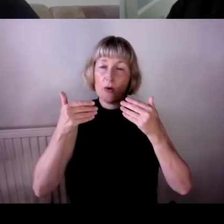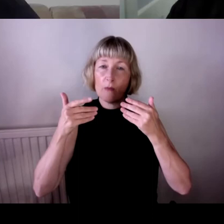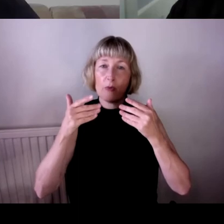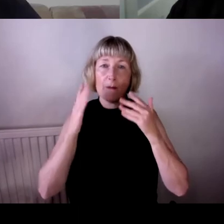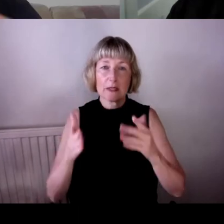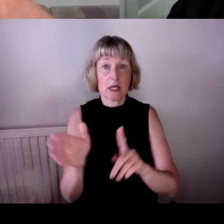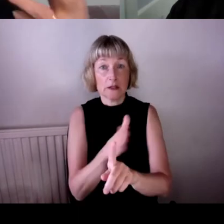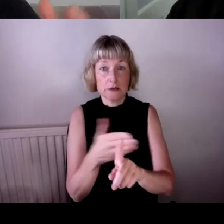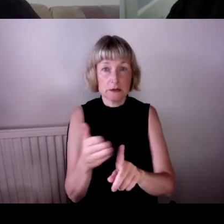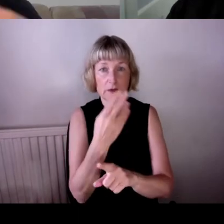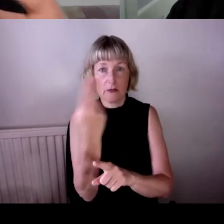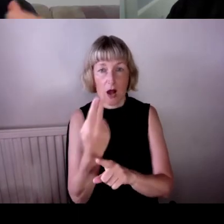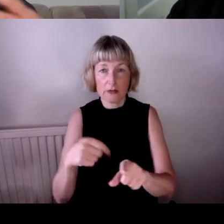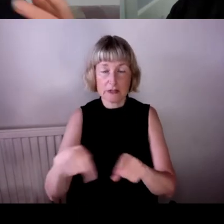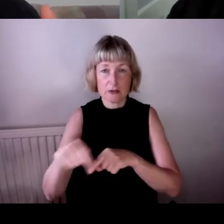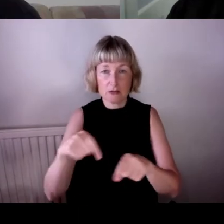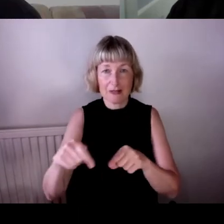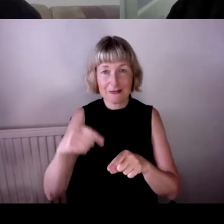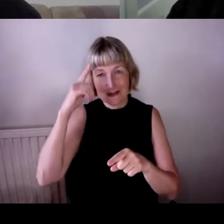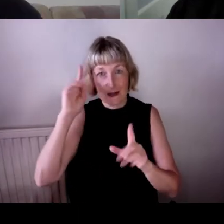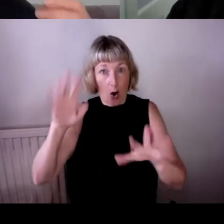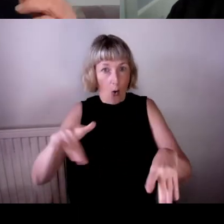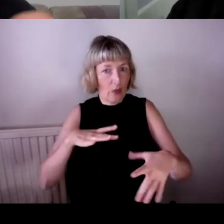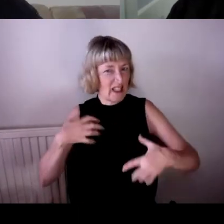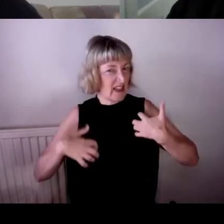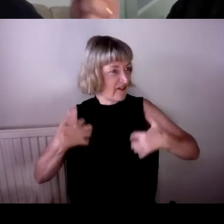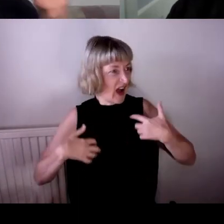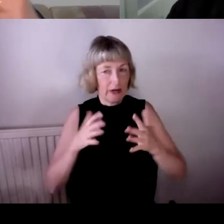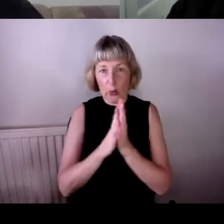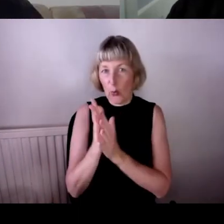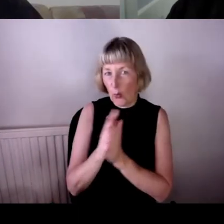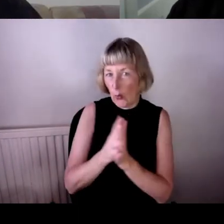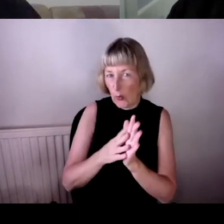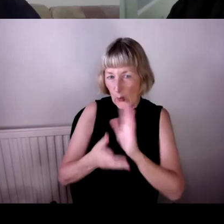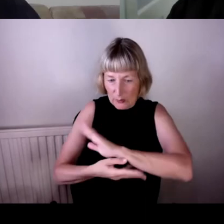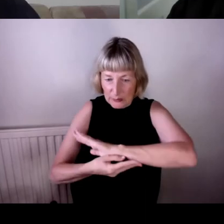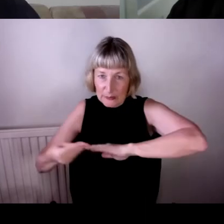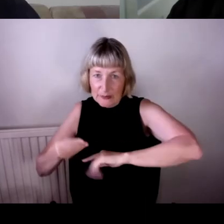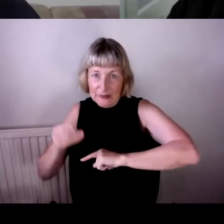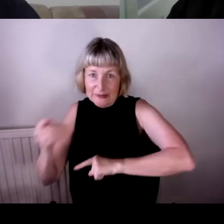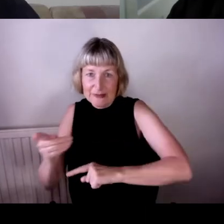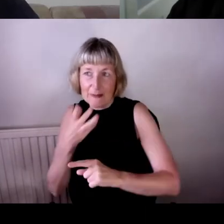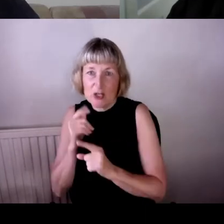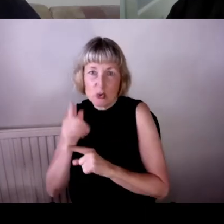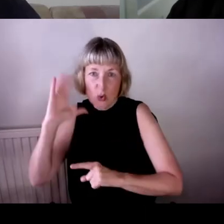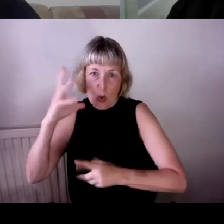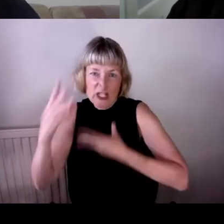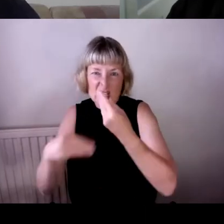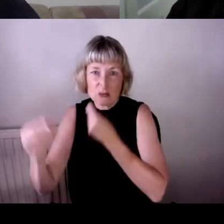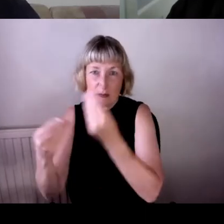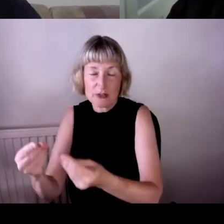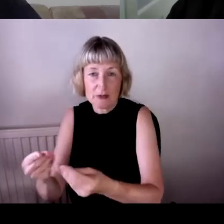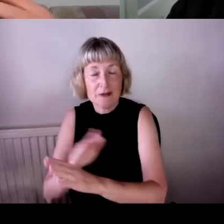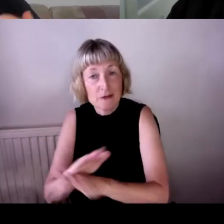fun, this is something, it's another toy in my toolbox, and not actually consulting with visually impaired people and spending time with